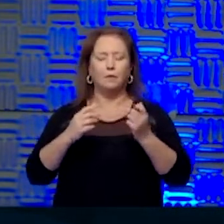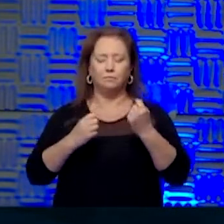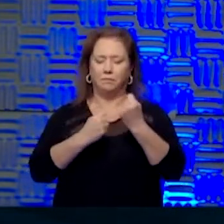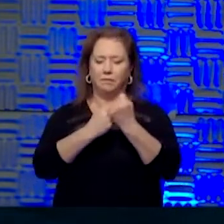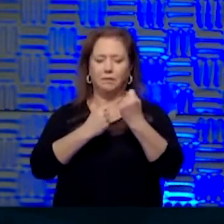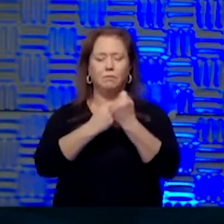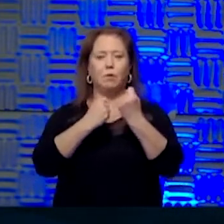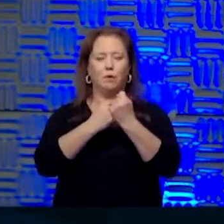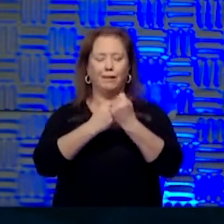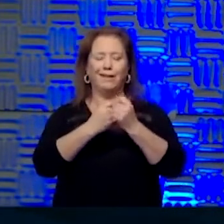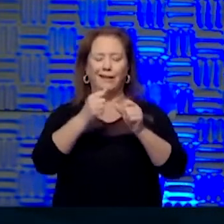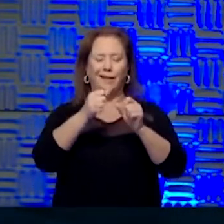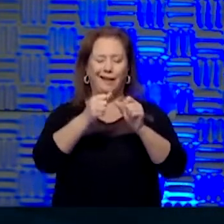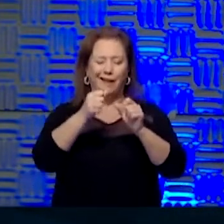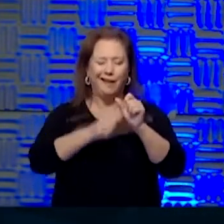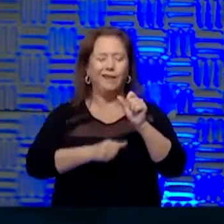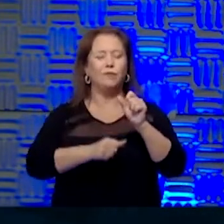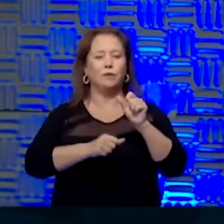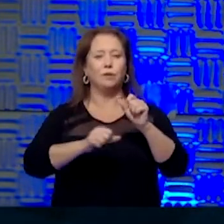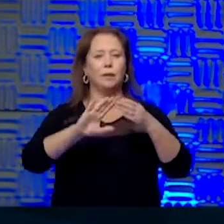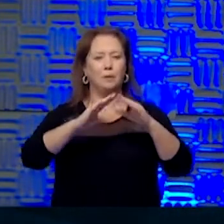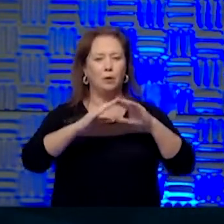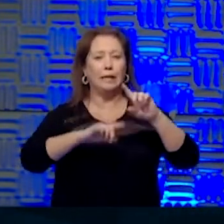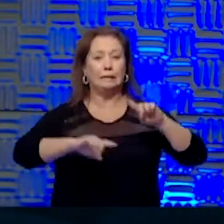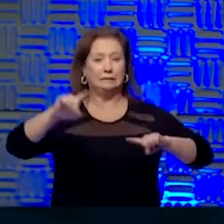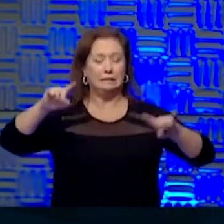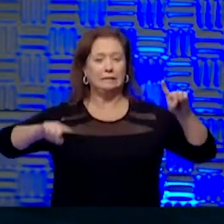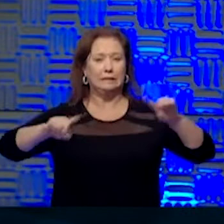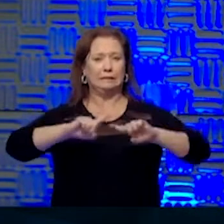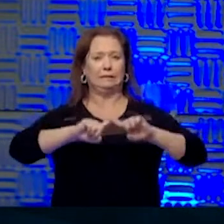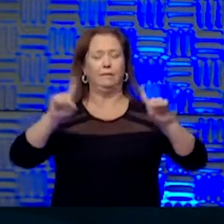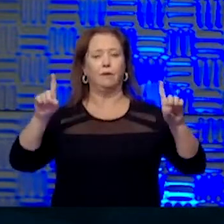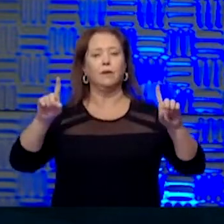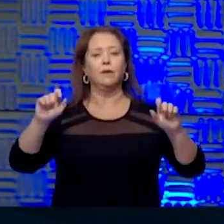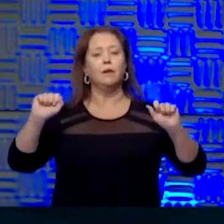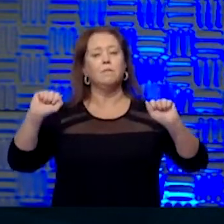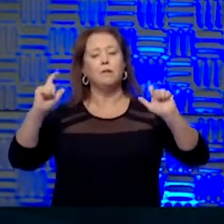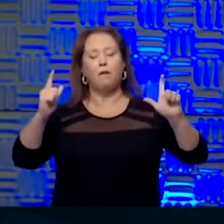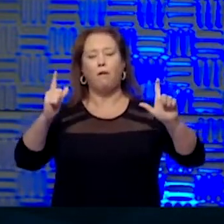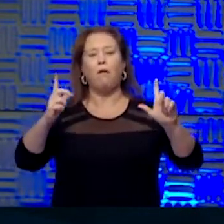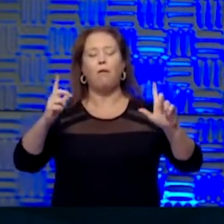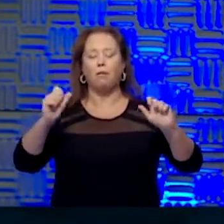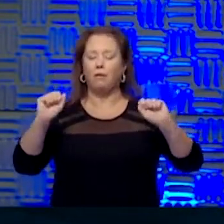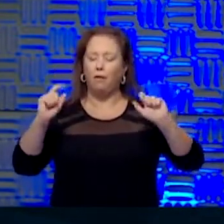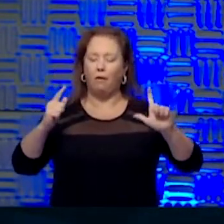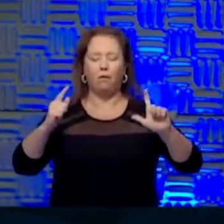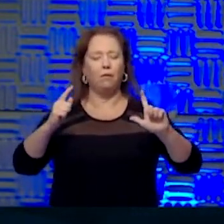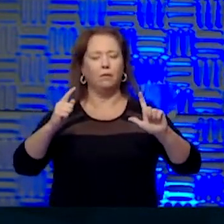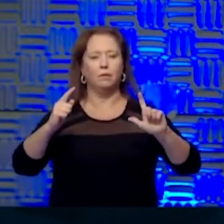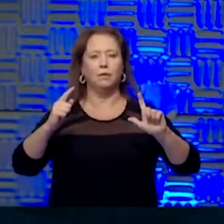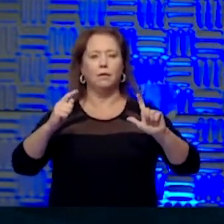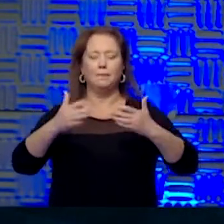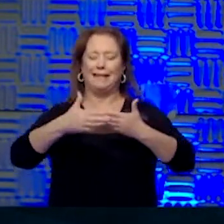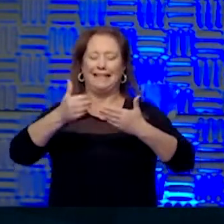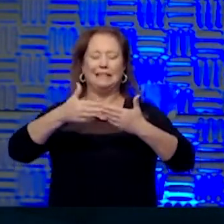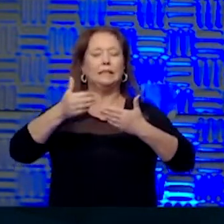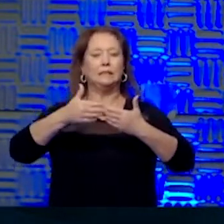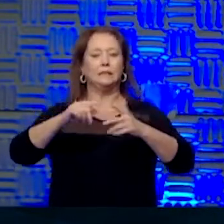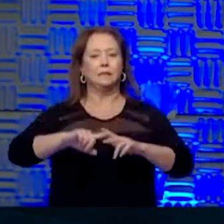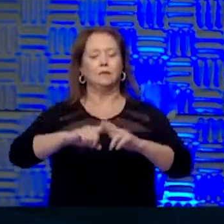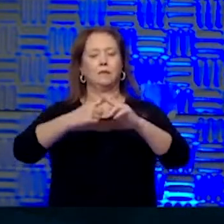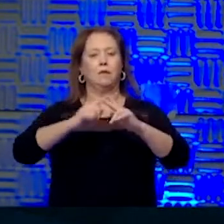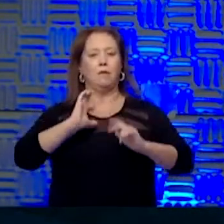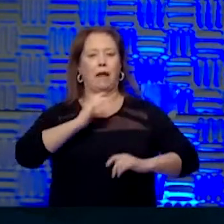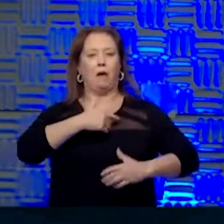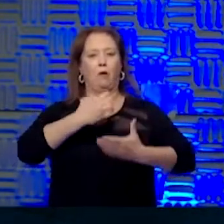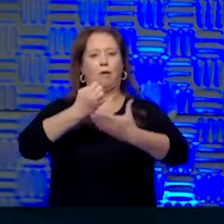slightly different than that. But if all that is true, this is the place in which it would be best, perhaps easiest, to begin our